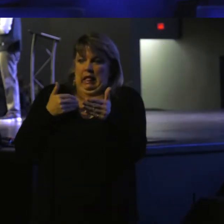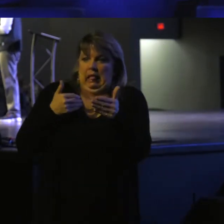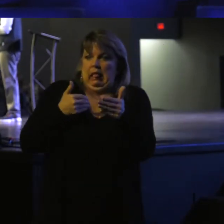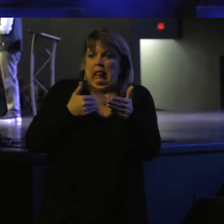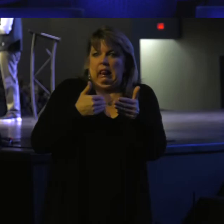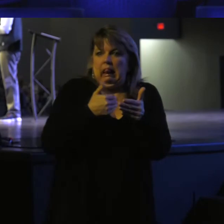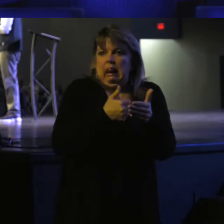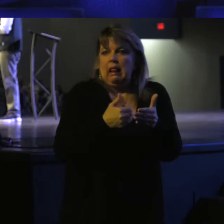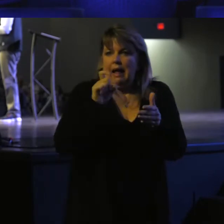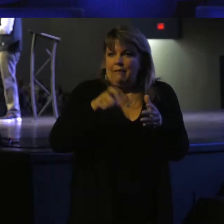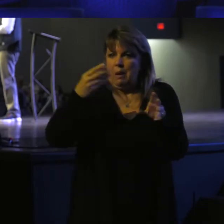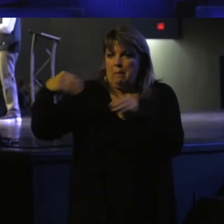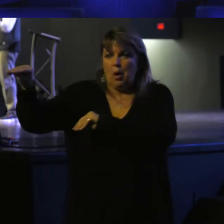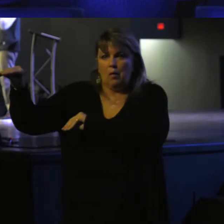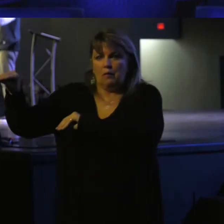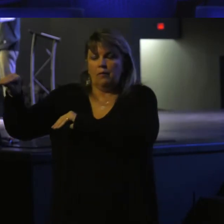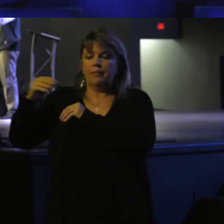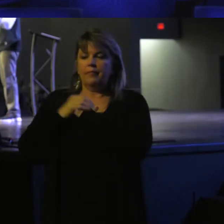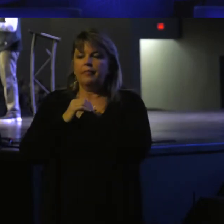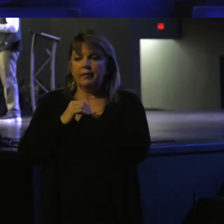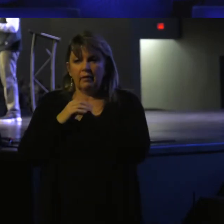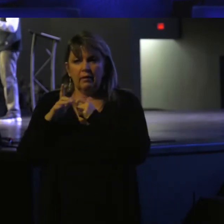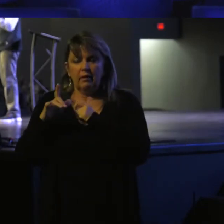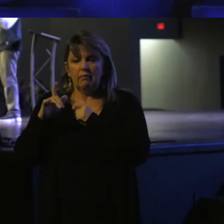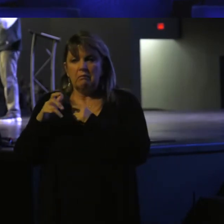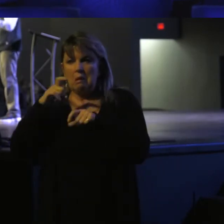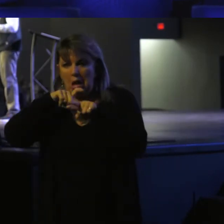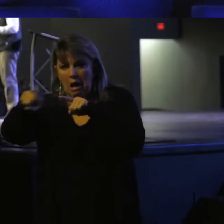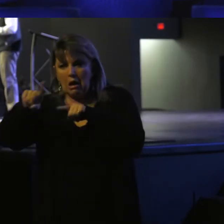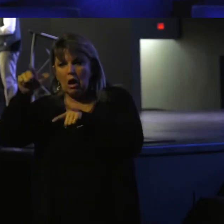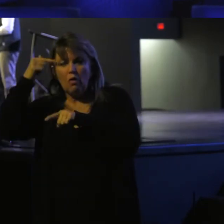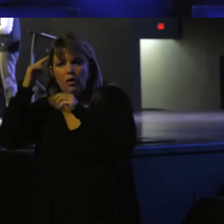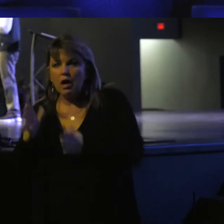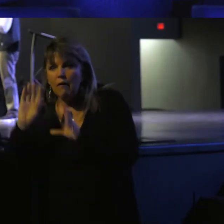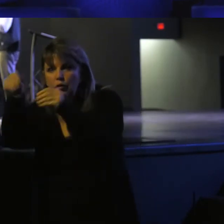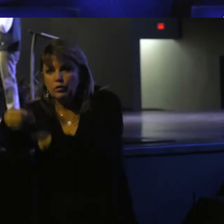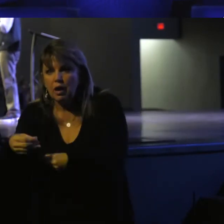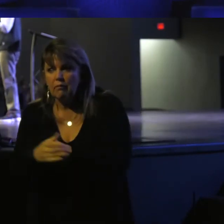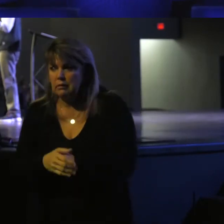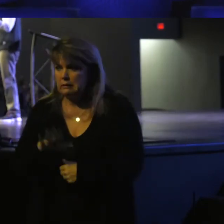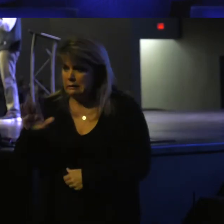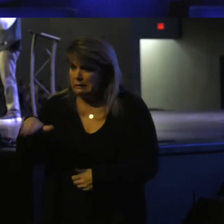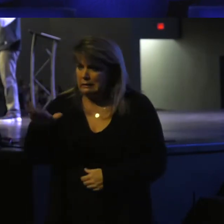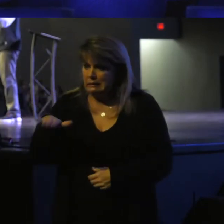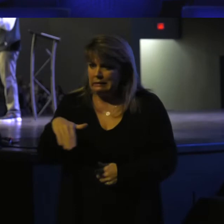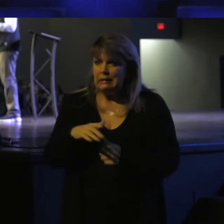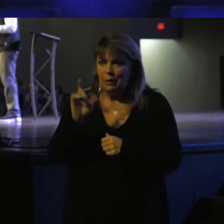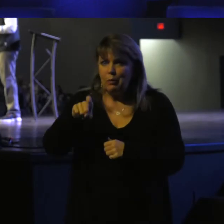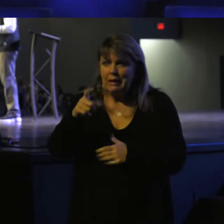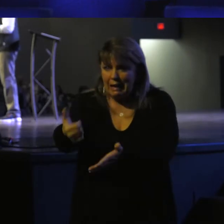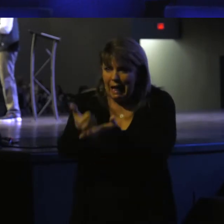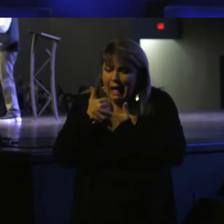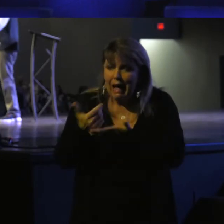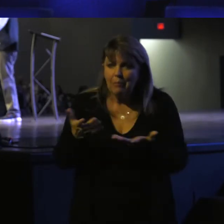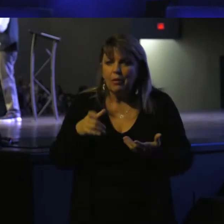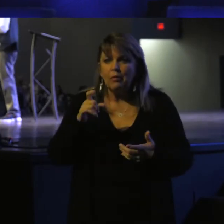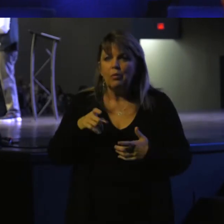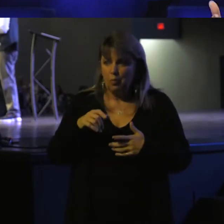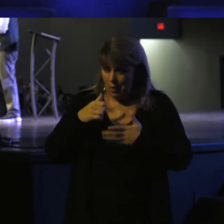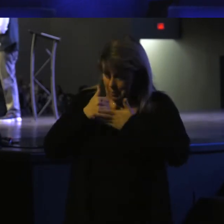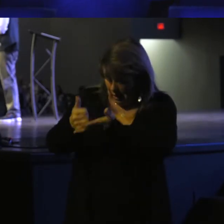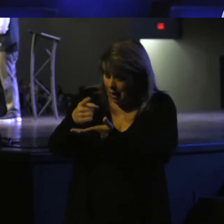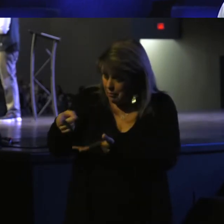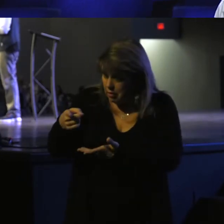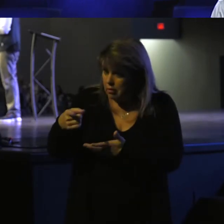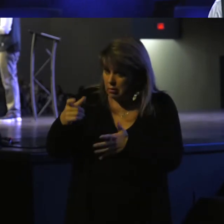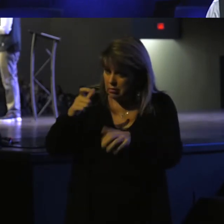away. And then I called the governor's office. I said, we need some help here. We've been helping you. At the